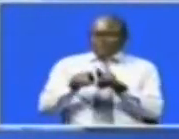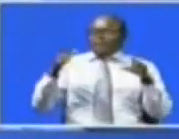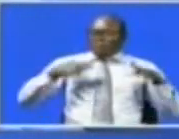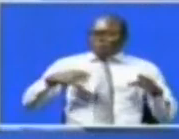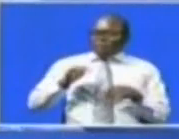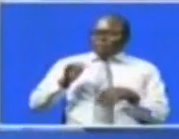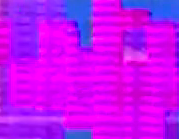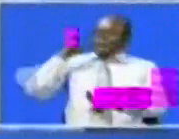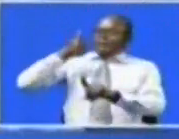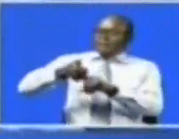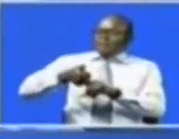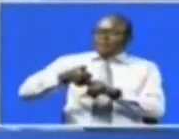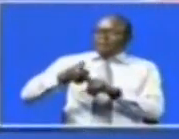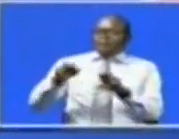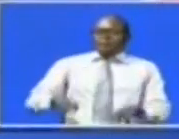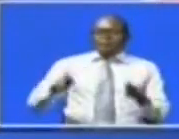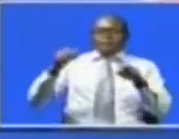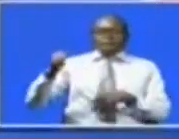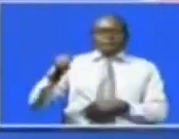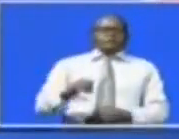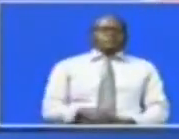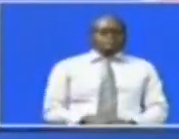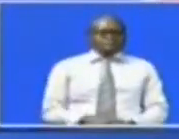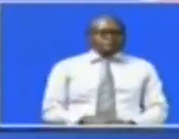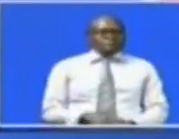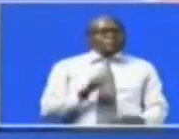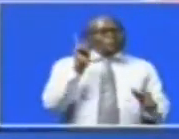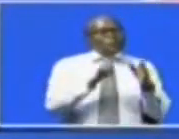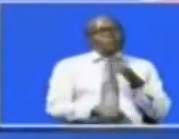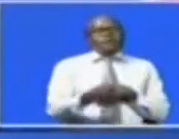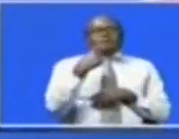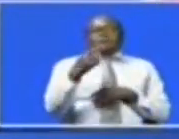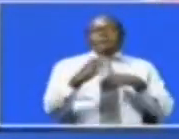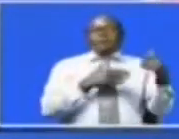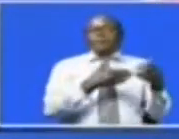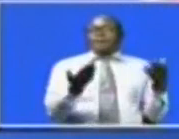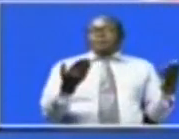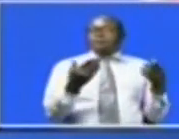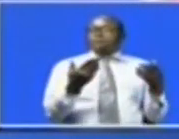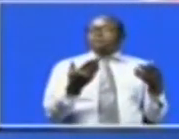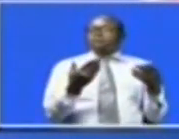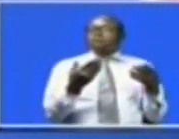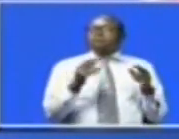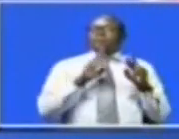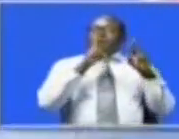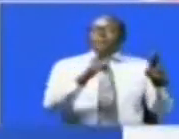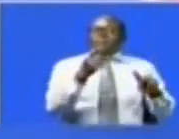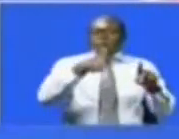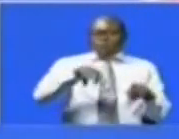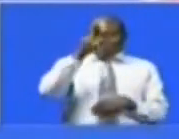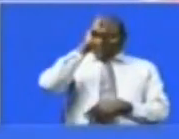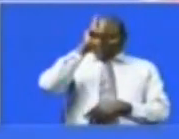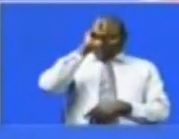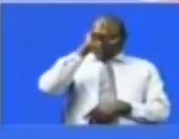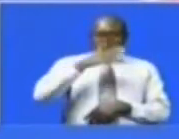people that attacked the site? Well, what I would want to tell you without going down to the details of intelligence is